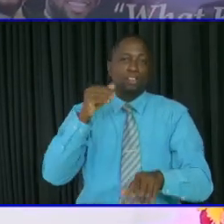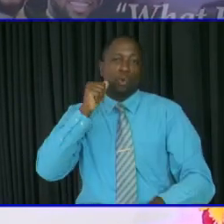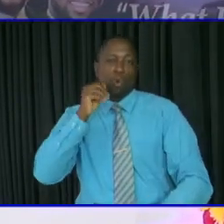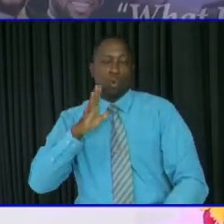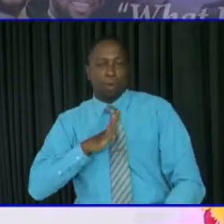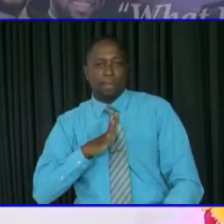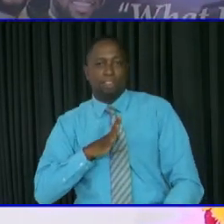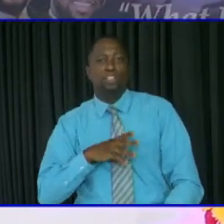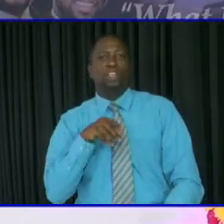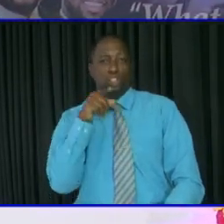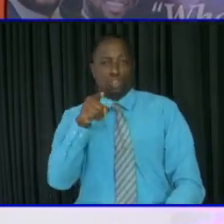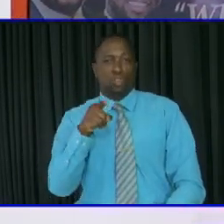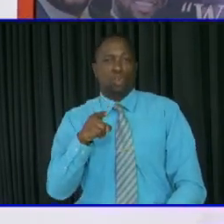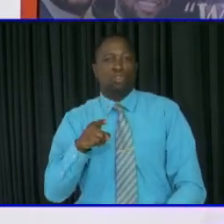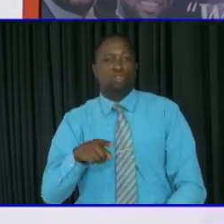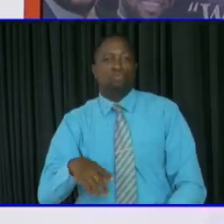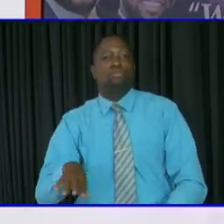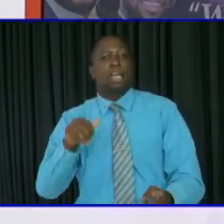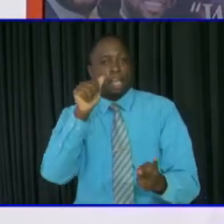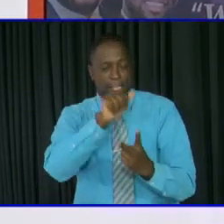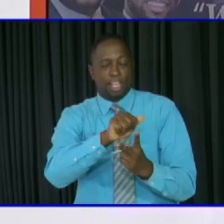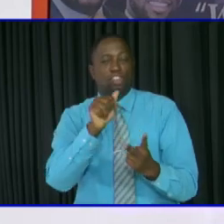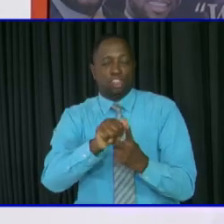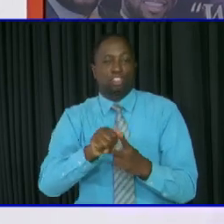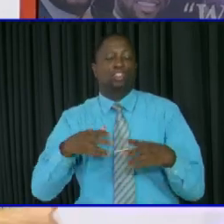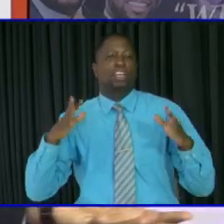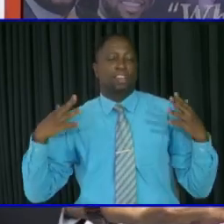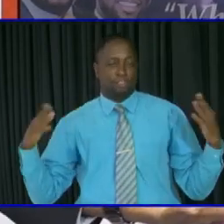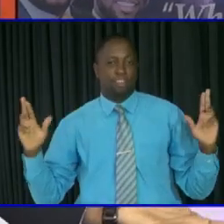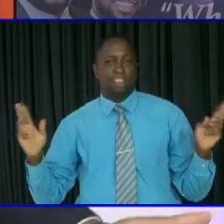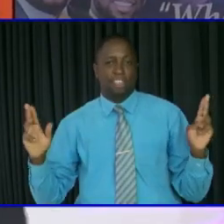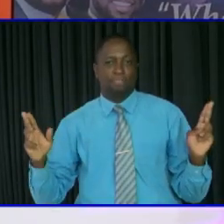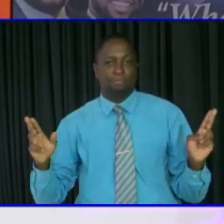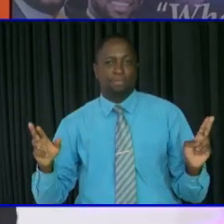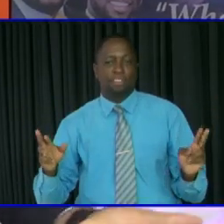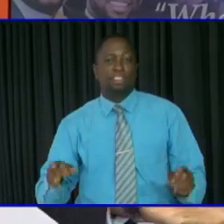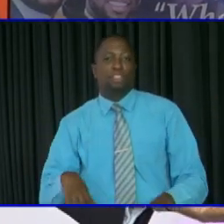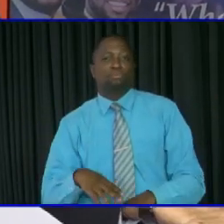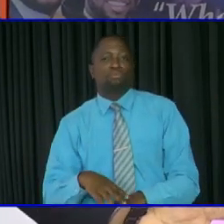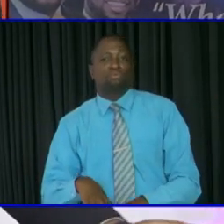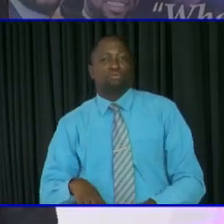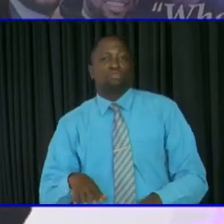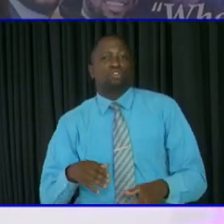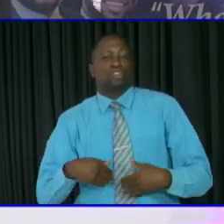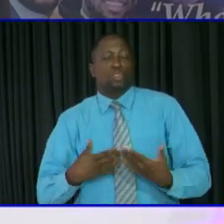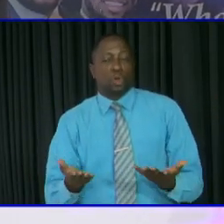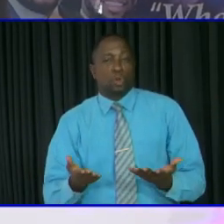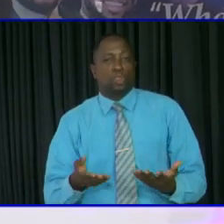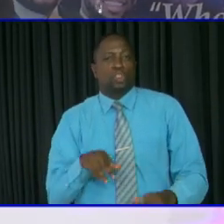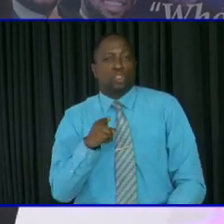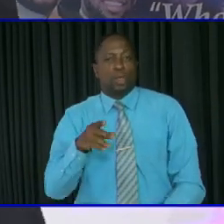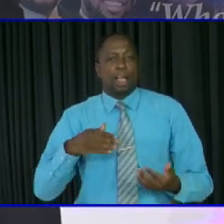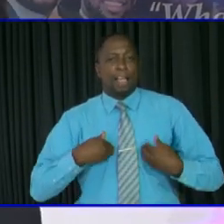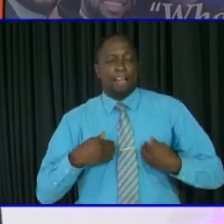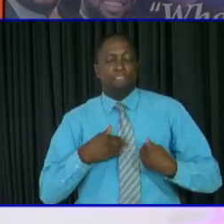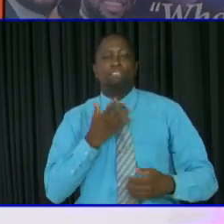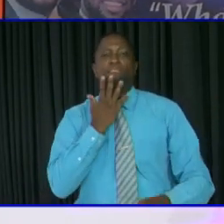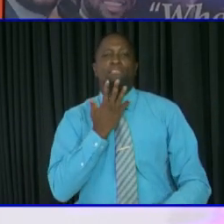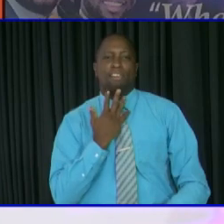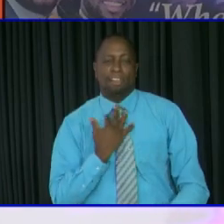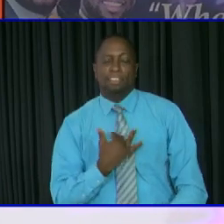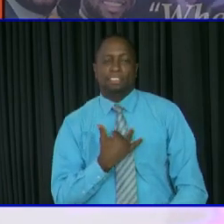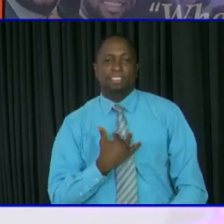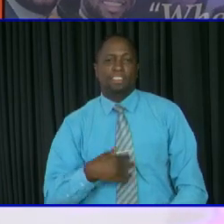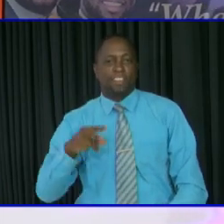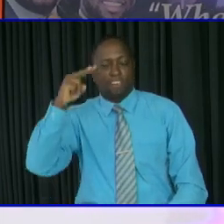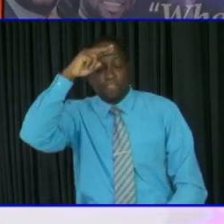committed adultery with her already in his heart. So I said that there is the lusting virgin. Physically, you may